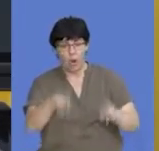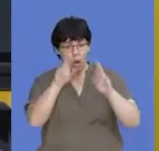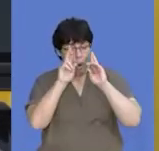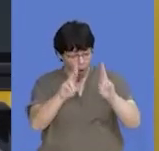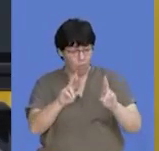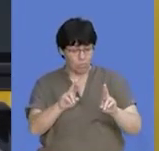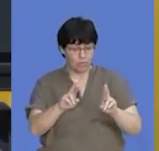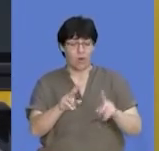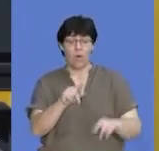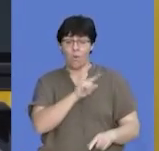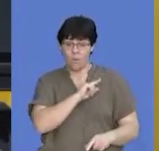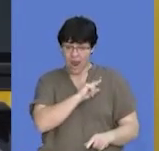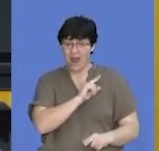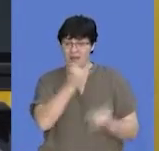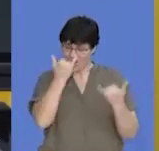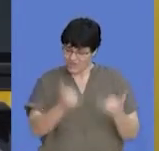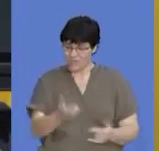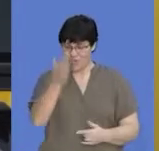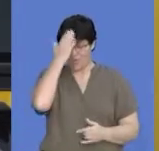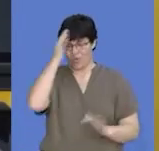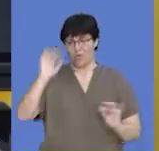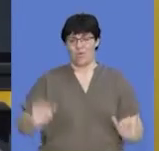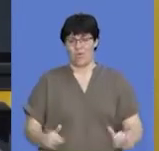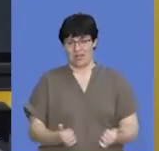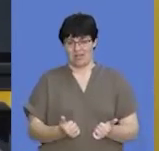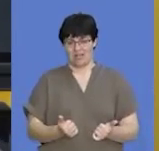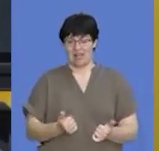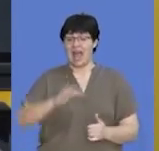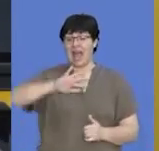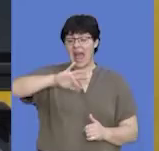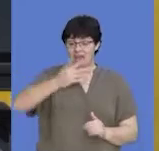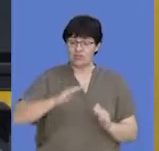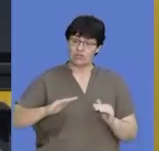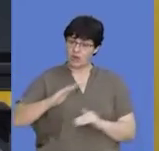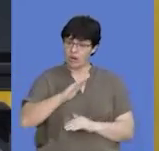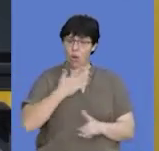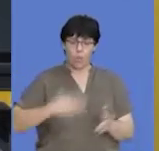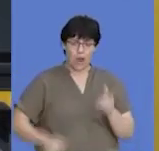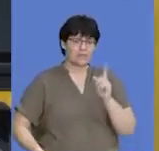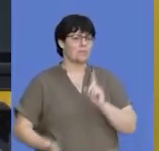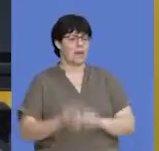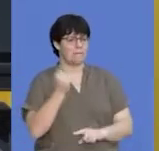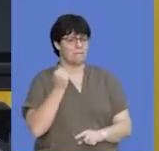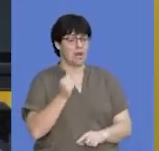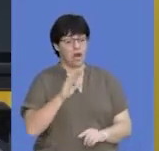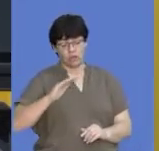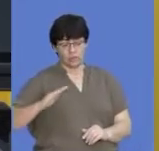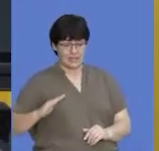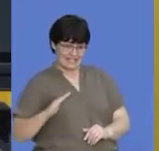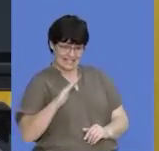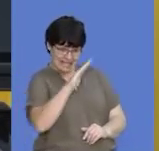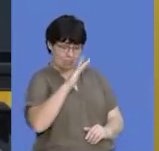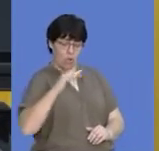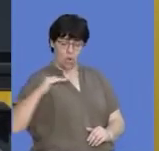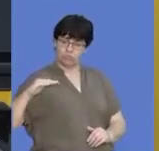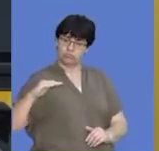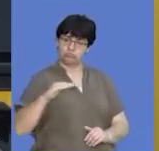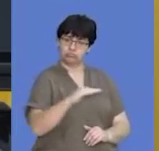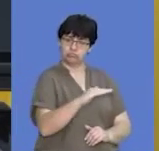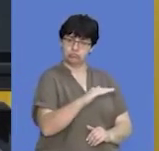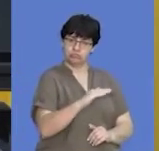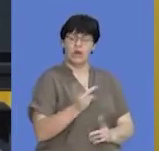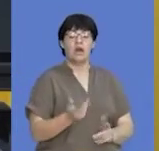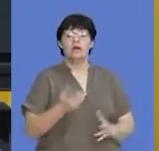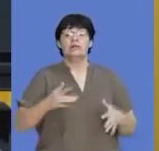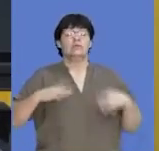you are, because now you know the average gradient is trying to determine whether the slope is steep or gentle, and all